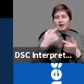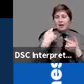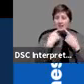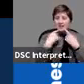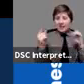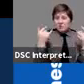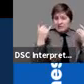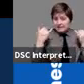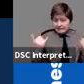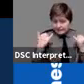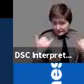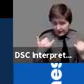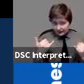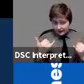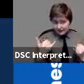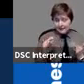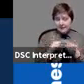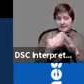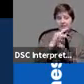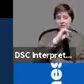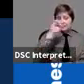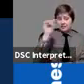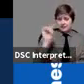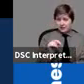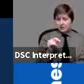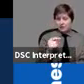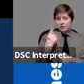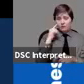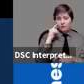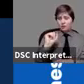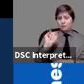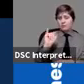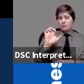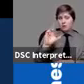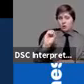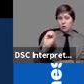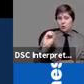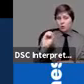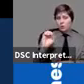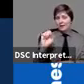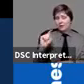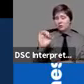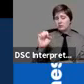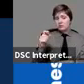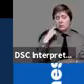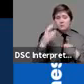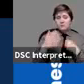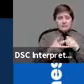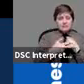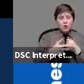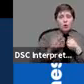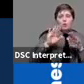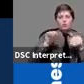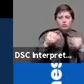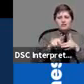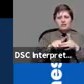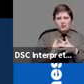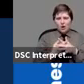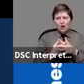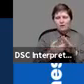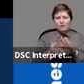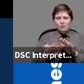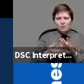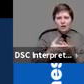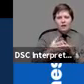today from City of Toledo for micro enterprises to maintain or restart operations and retain jobs, up